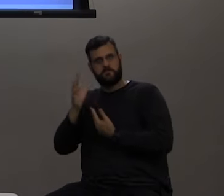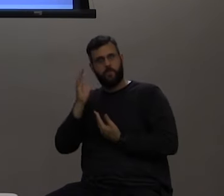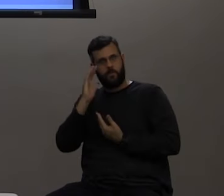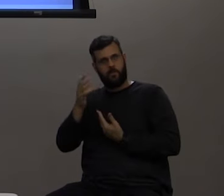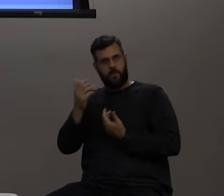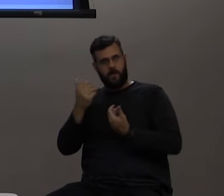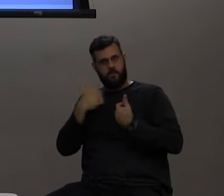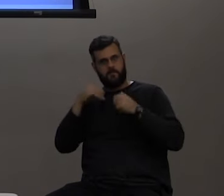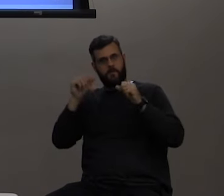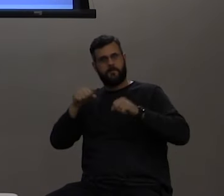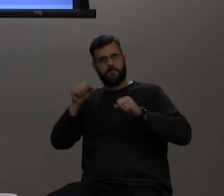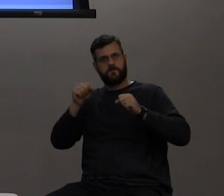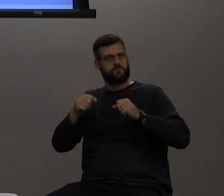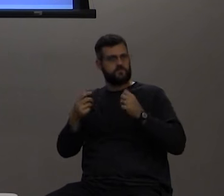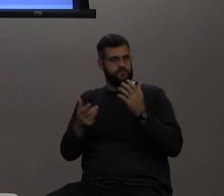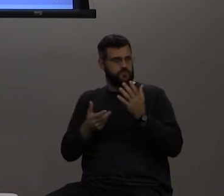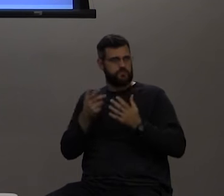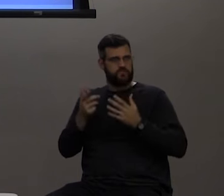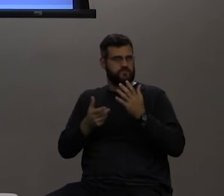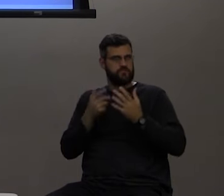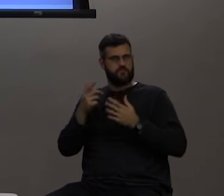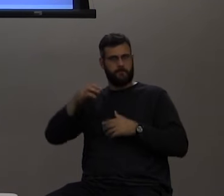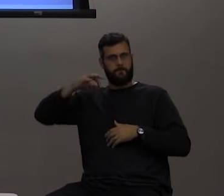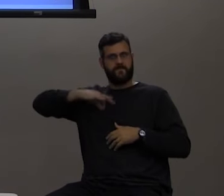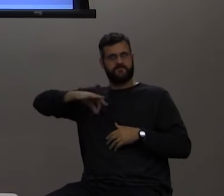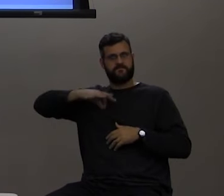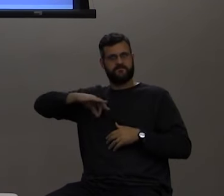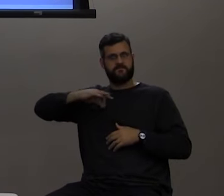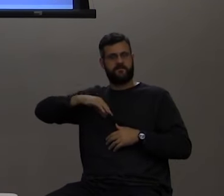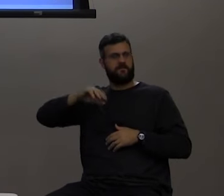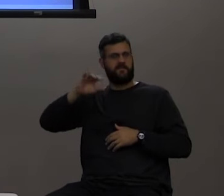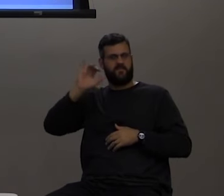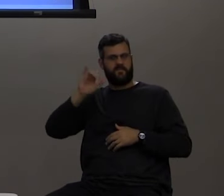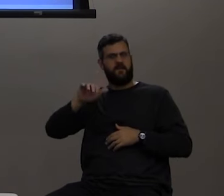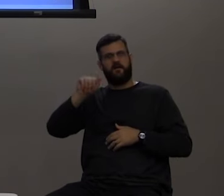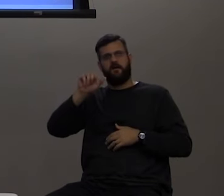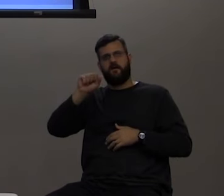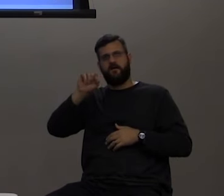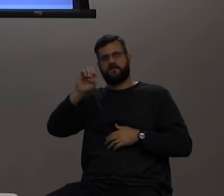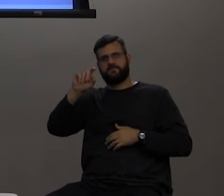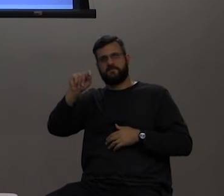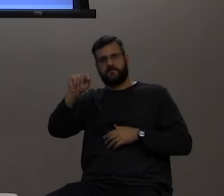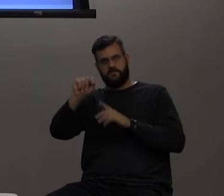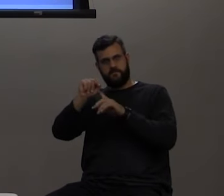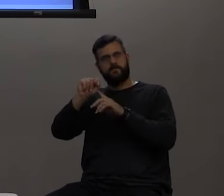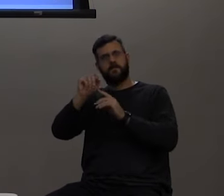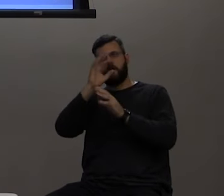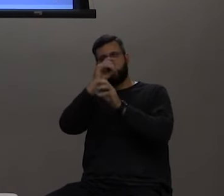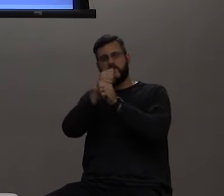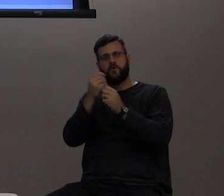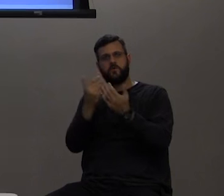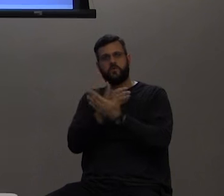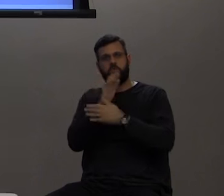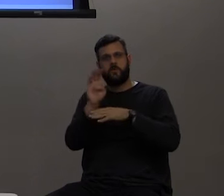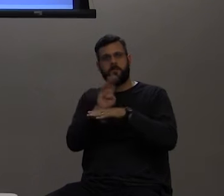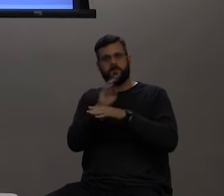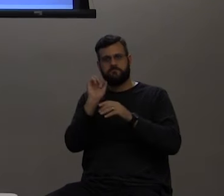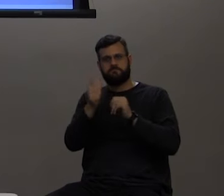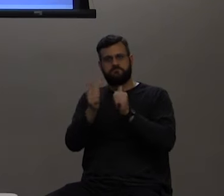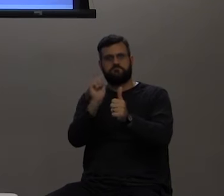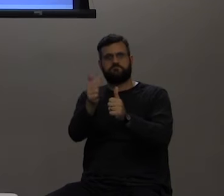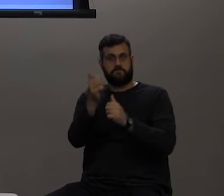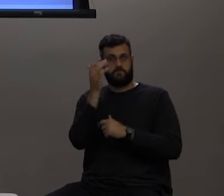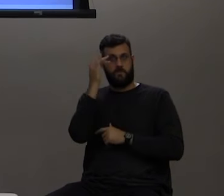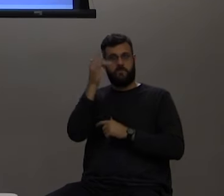does have the potential to be a benefit and an asset in attracting and recruiting new business, because